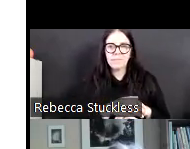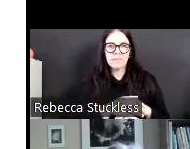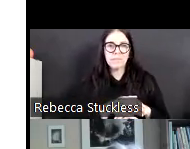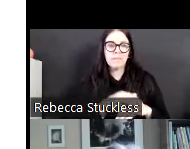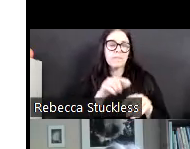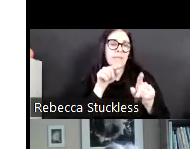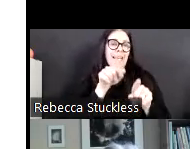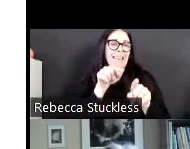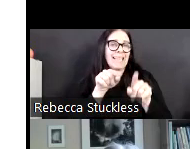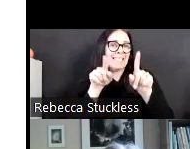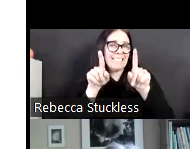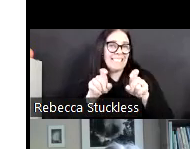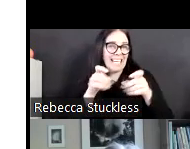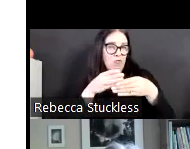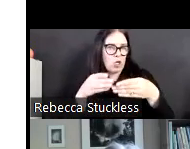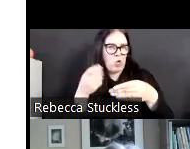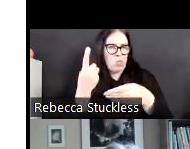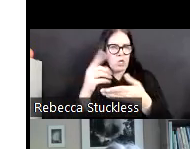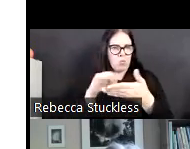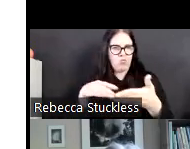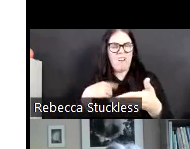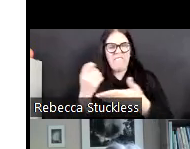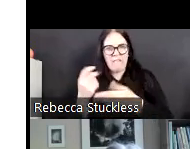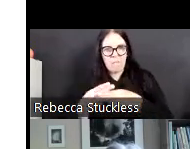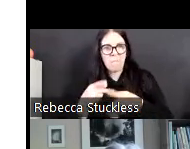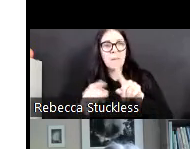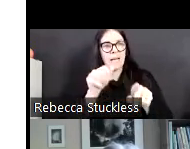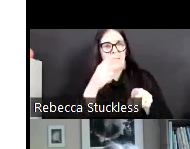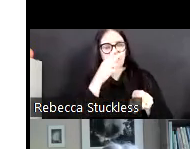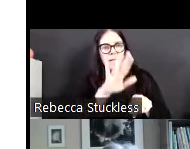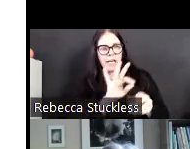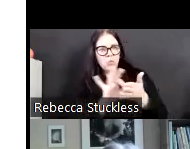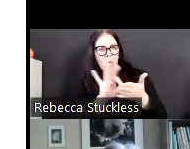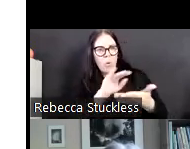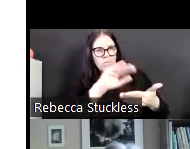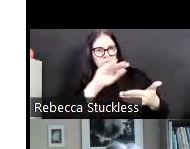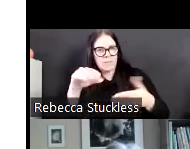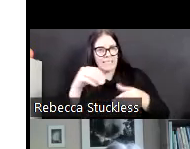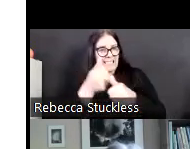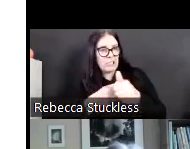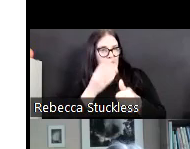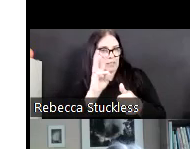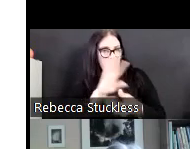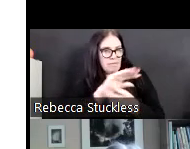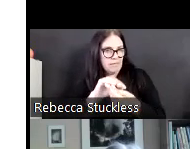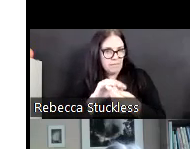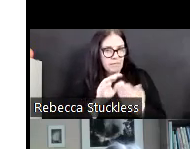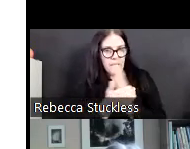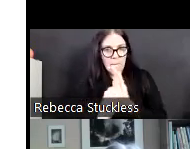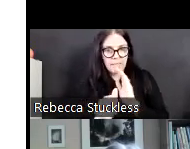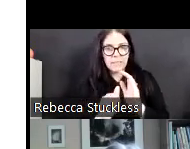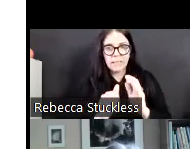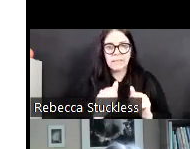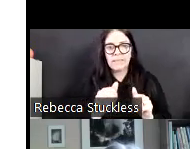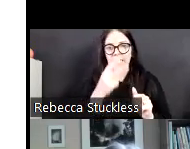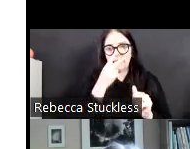a test result from a student. You can see where they were scoring in each of these 6 competencies for one student. You can see once again